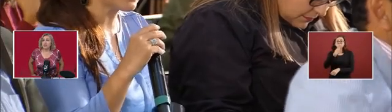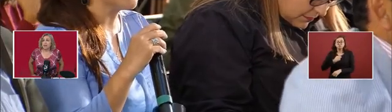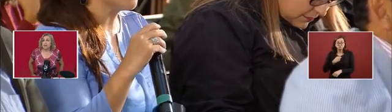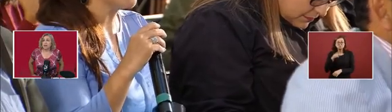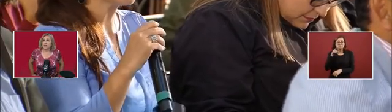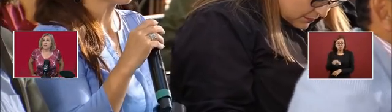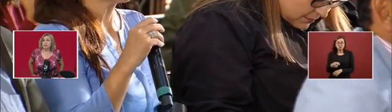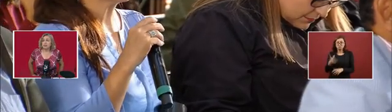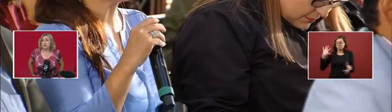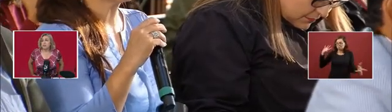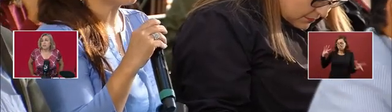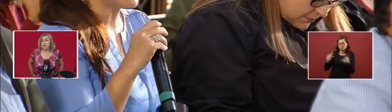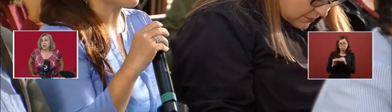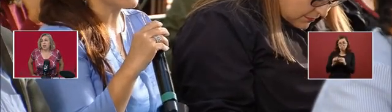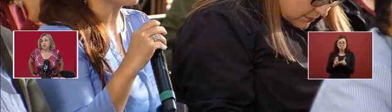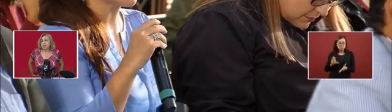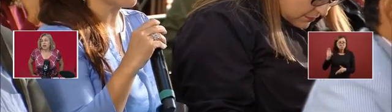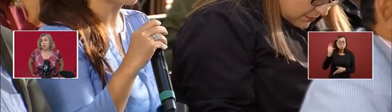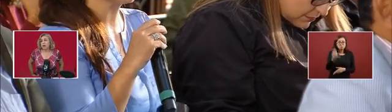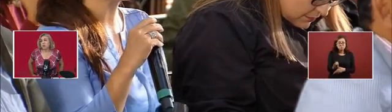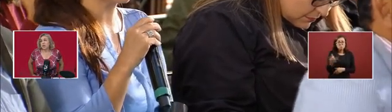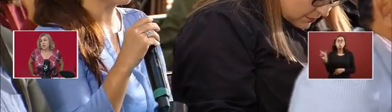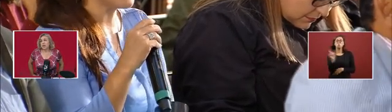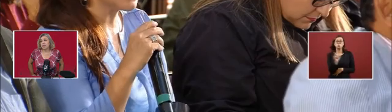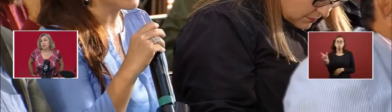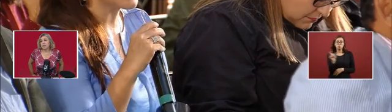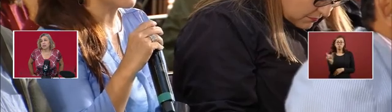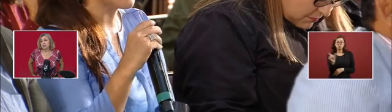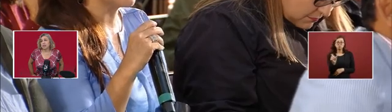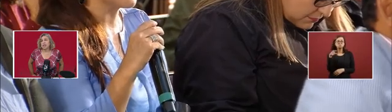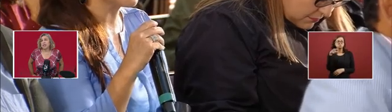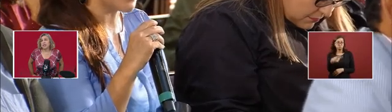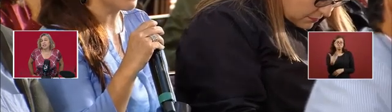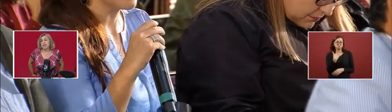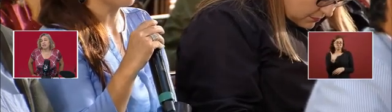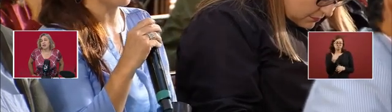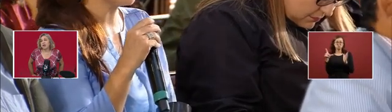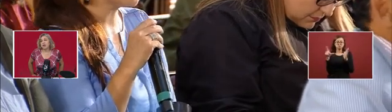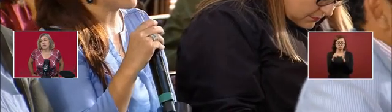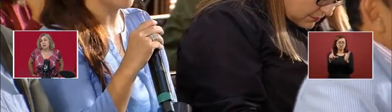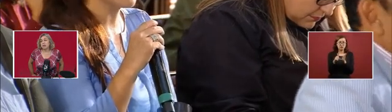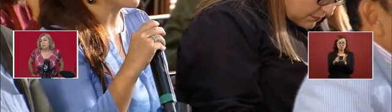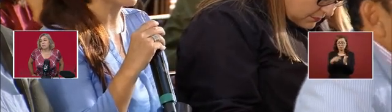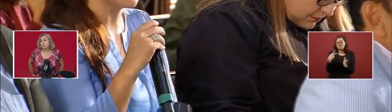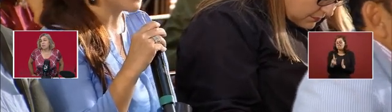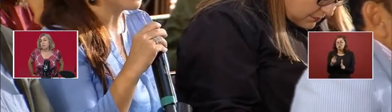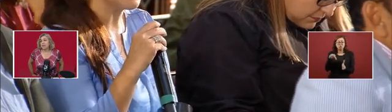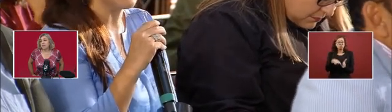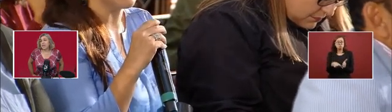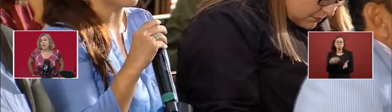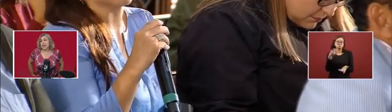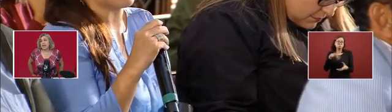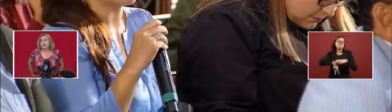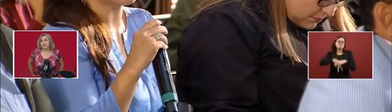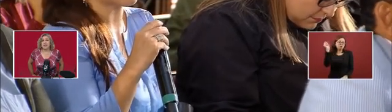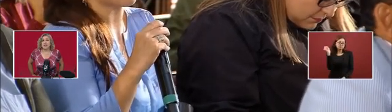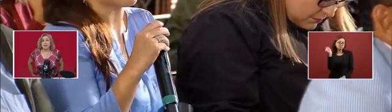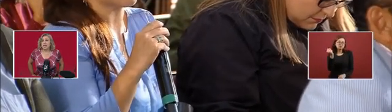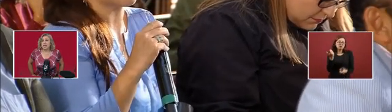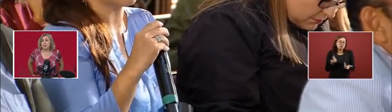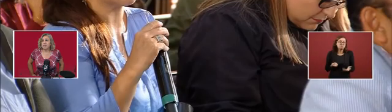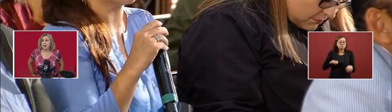so they can prevent the turtle behavior, slowness. We're working this way.